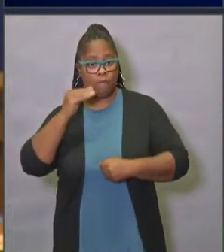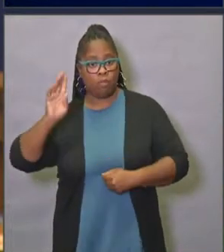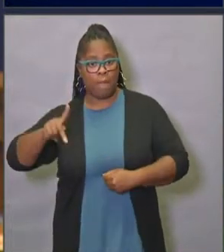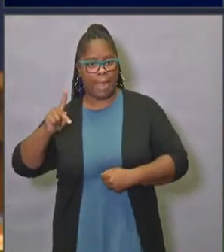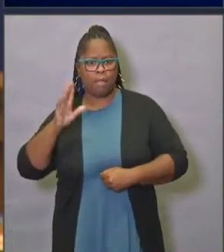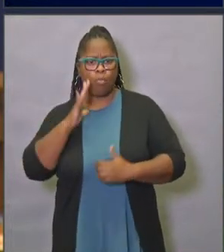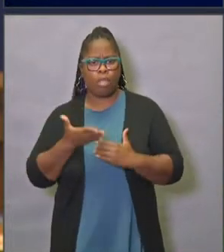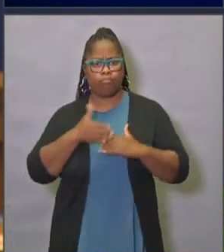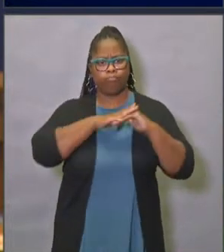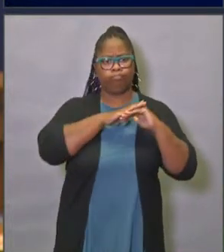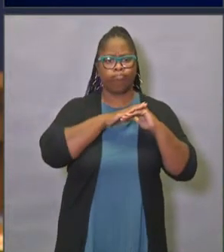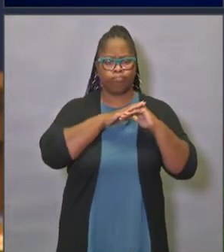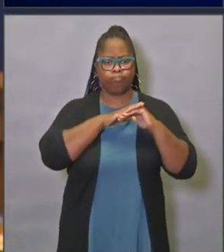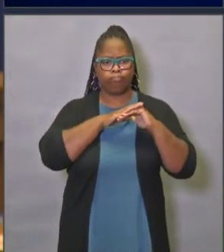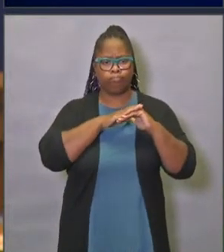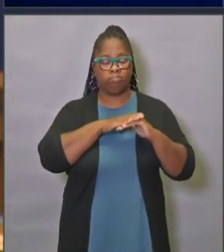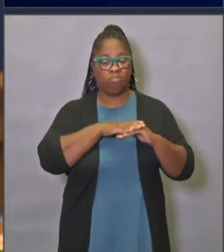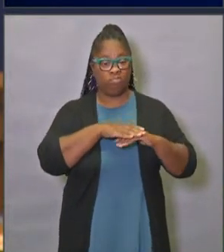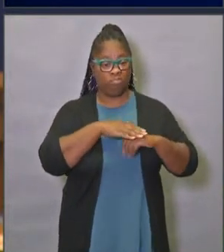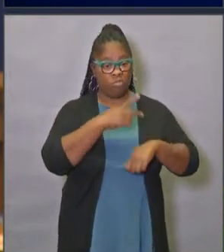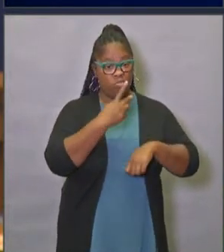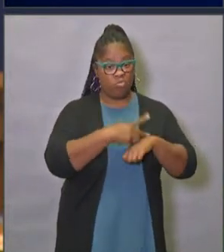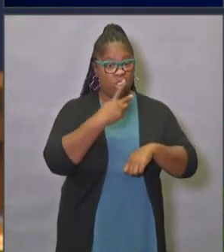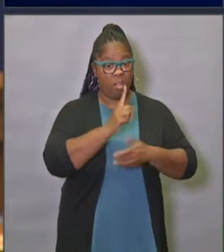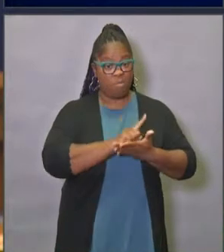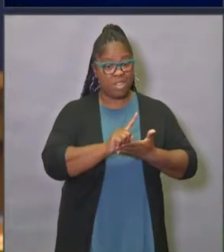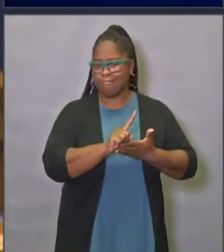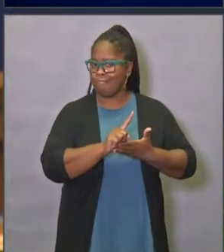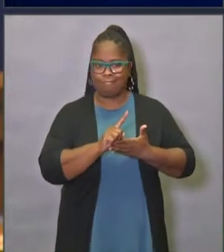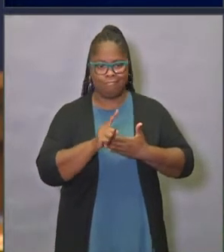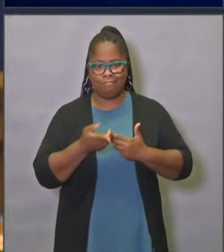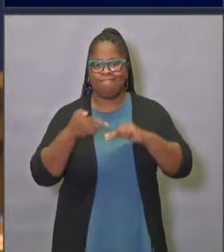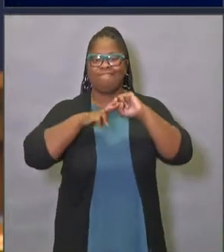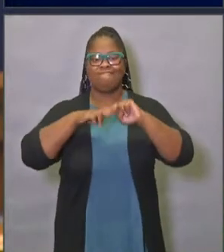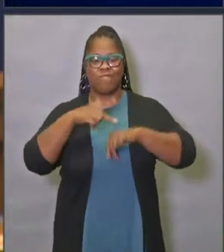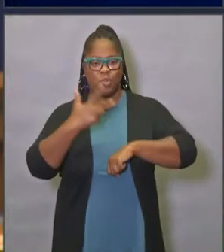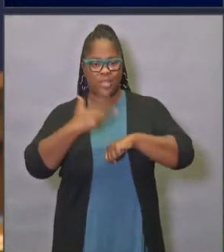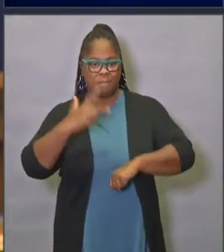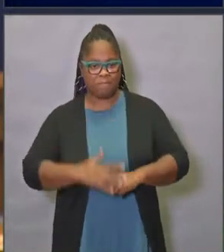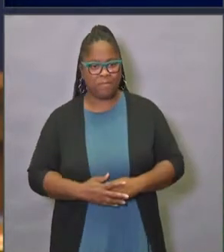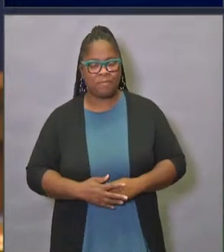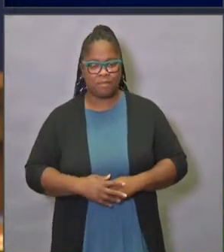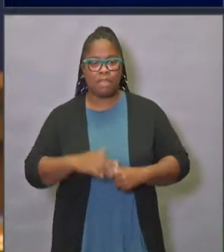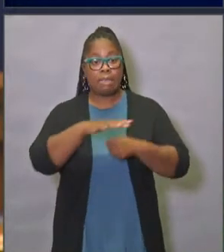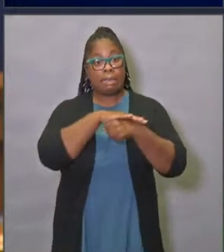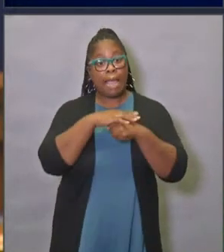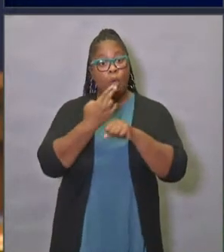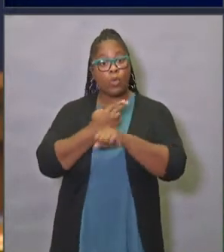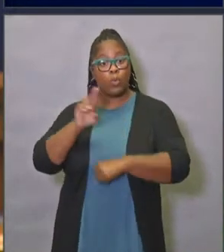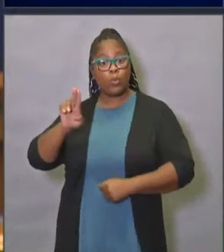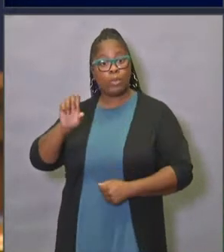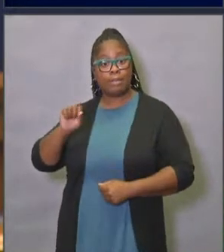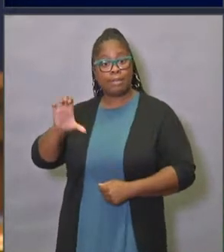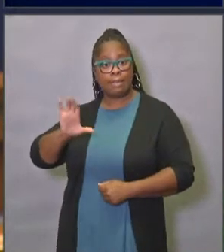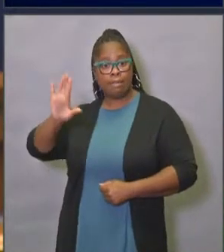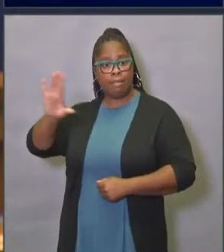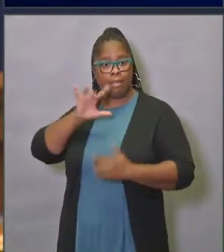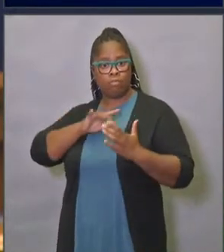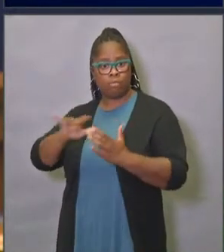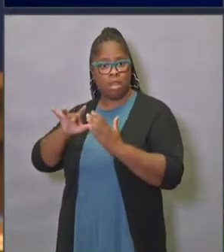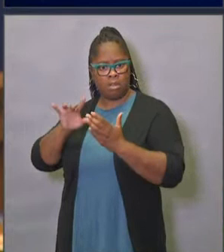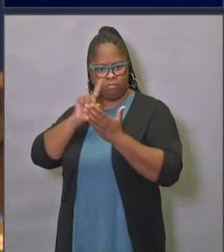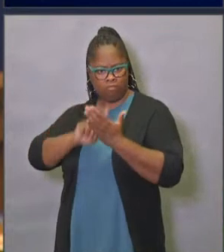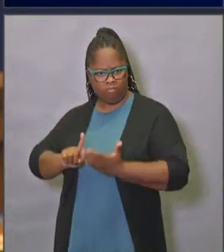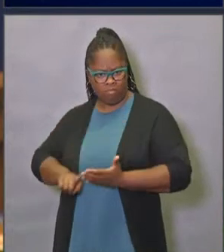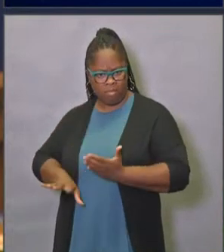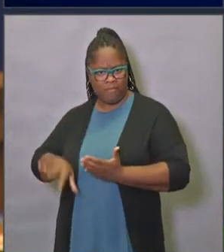Food Bank for 2 to 3 each week. Additionally, the county is using the USC's studies findings to